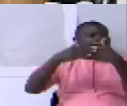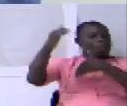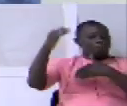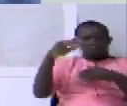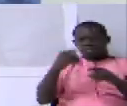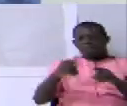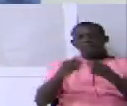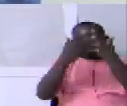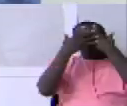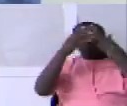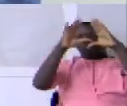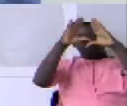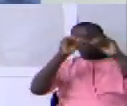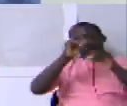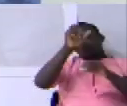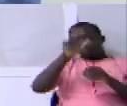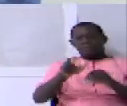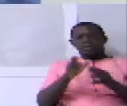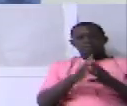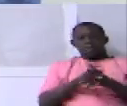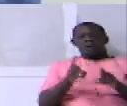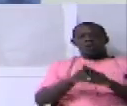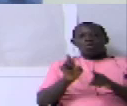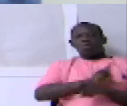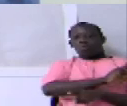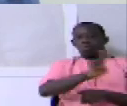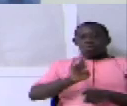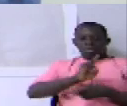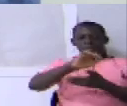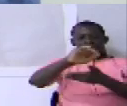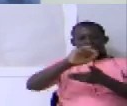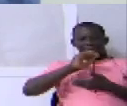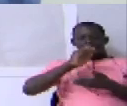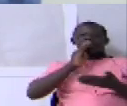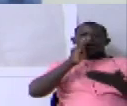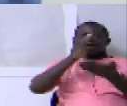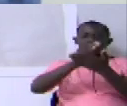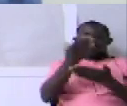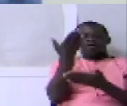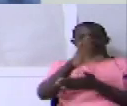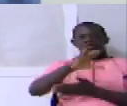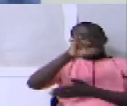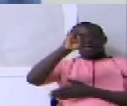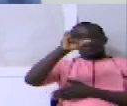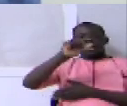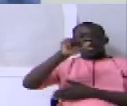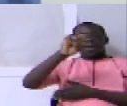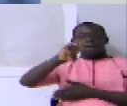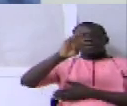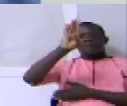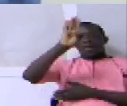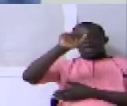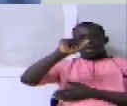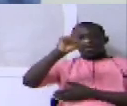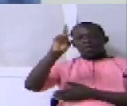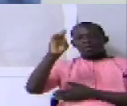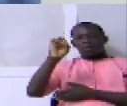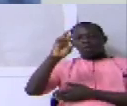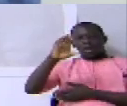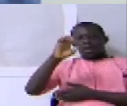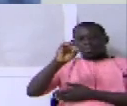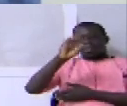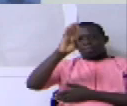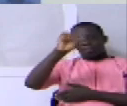lufanguluti. We have received evidence from Samba Doroba and from other